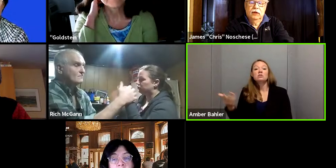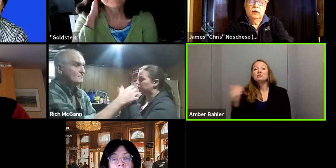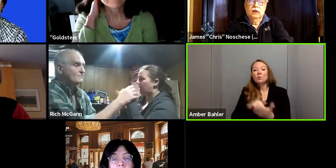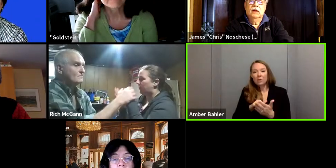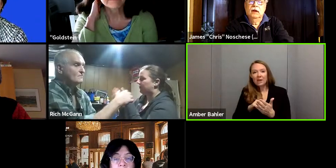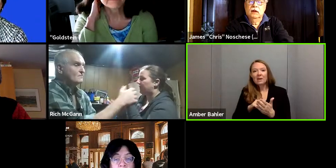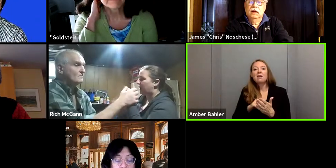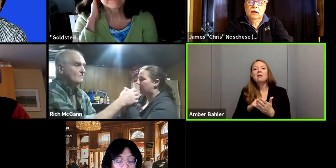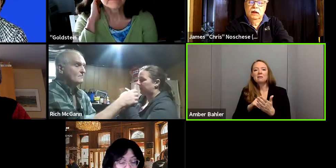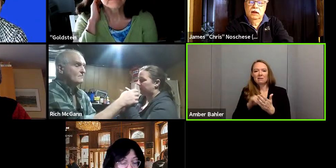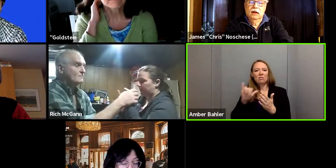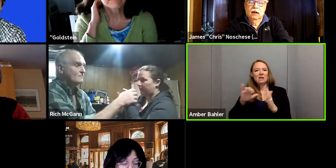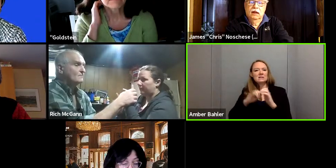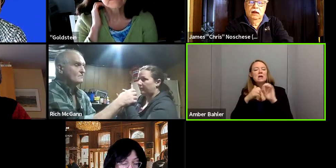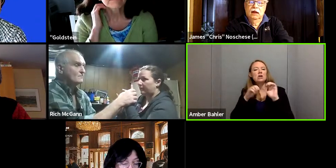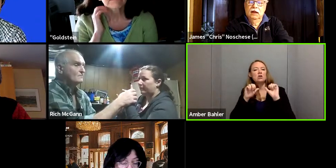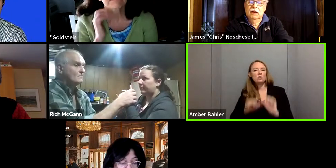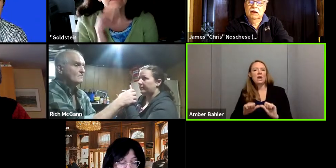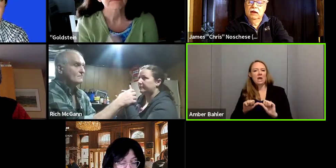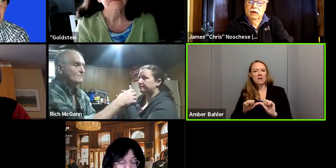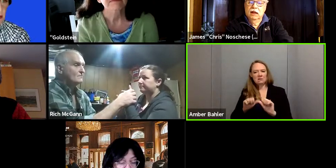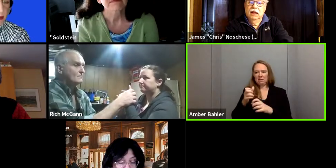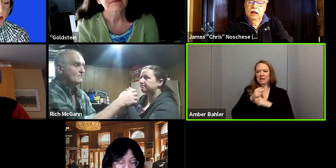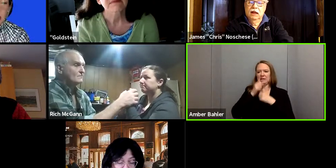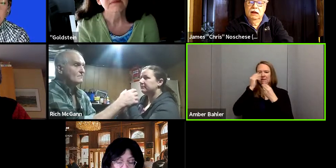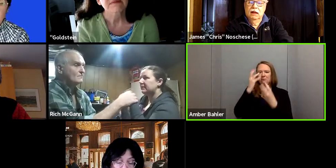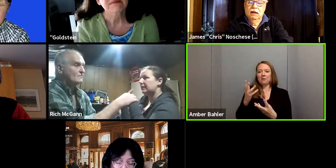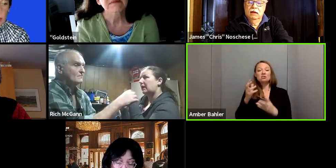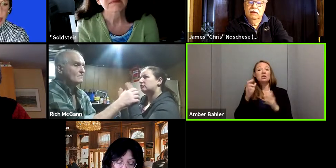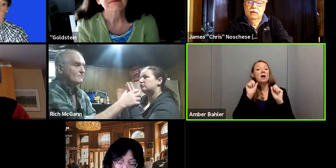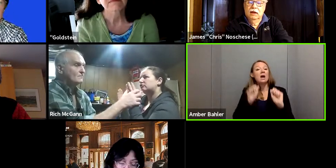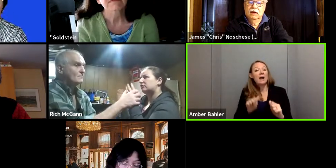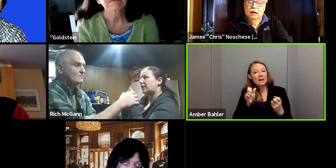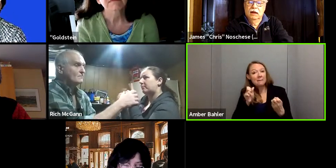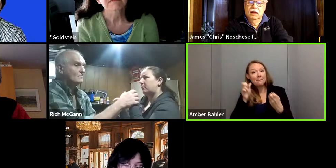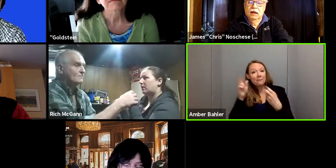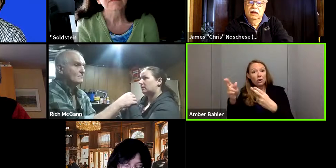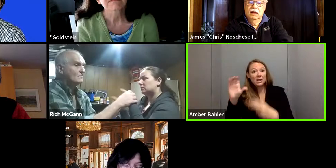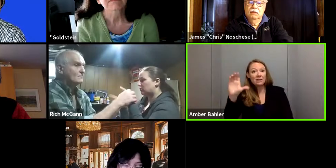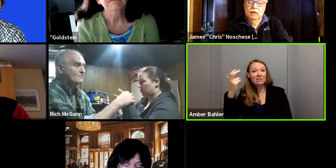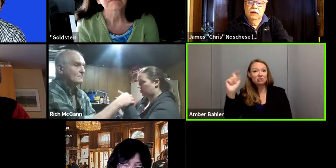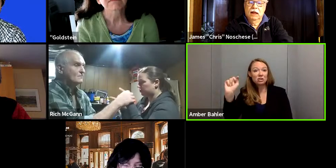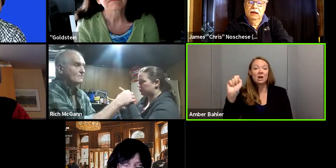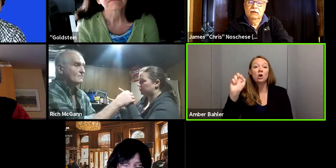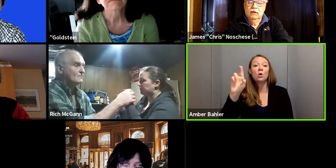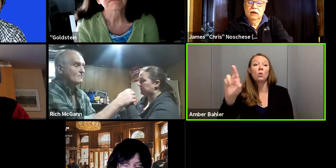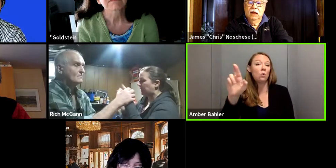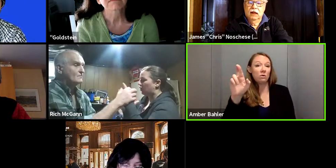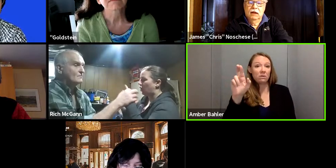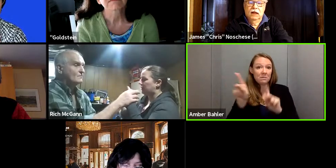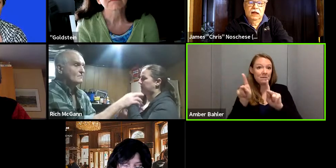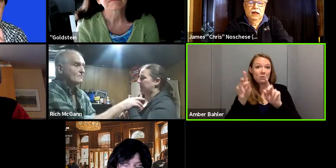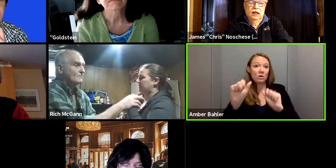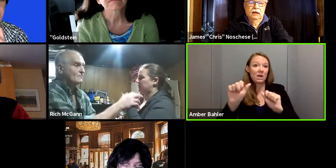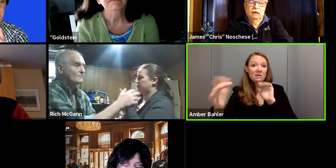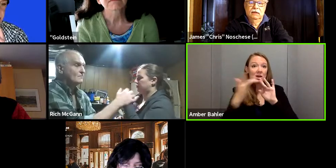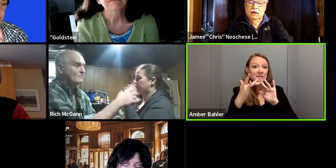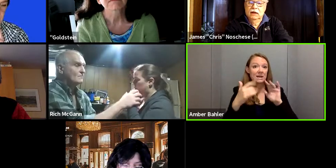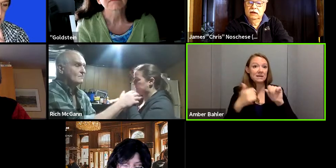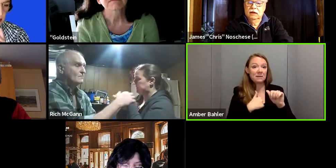of that information. I can also put it in the chat and people can also reach out to me and I will forward that information to